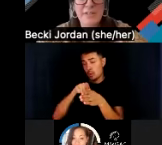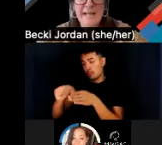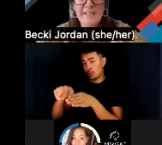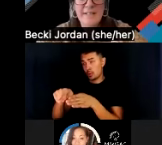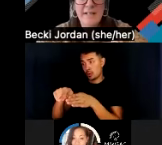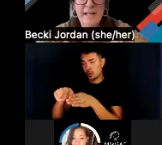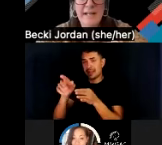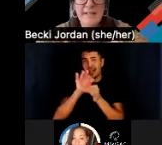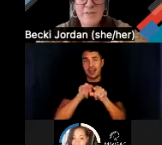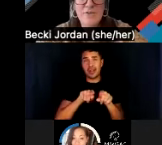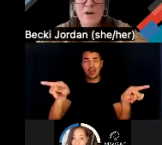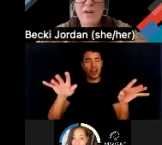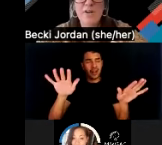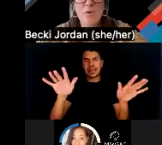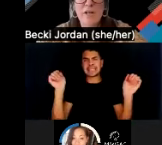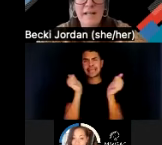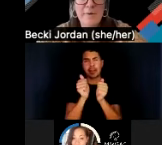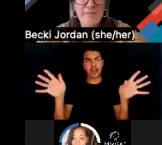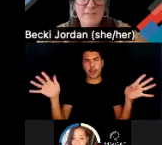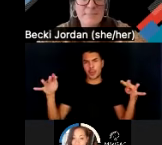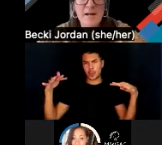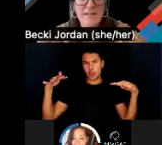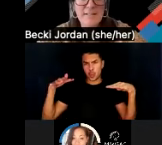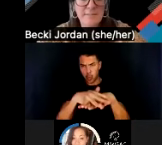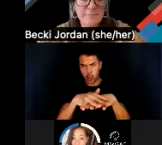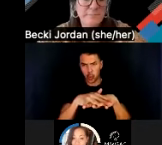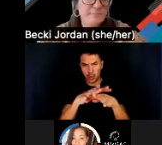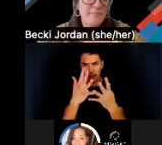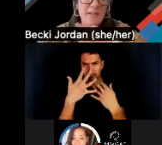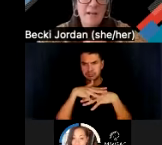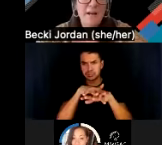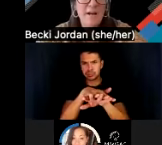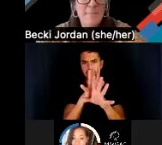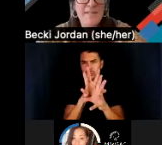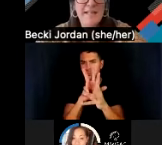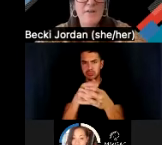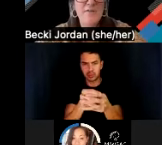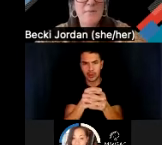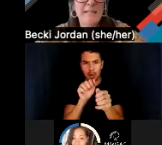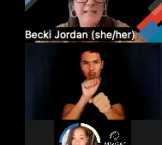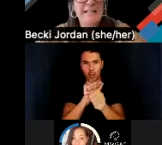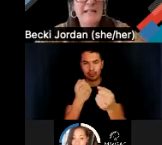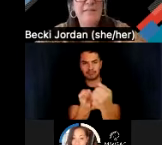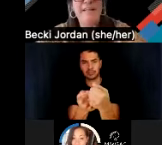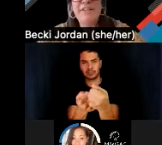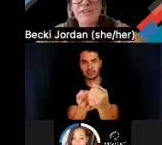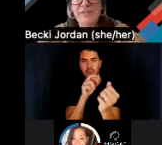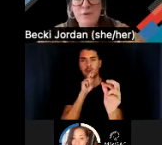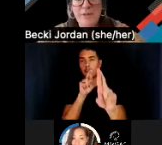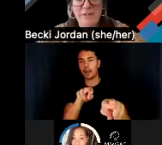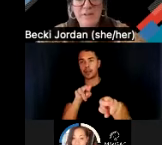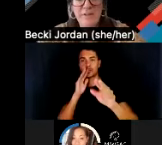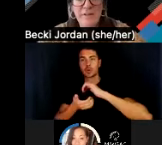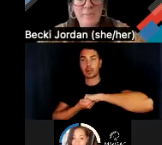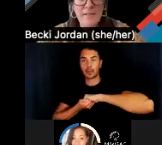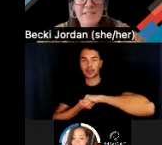to create a stronger, more collaborative response. And then they can also be a vehicle, if